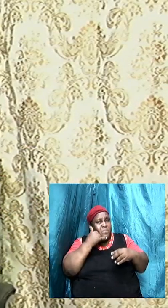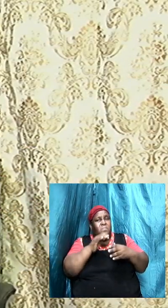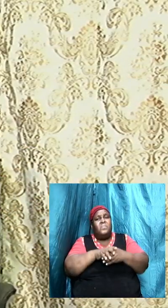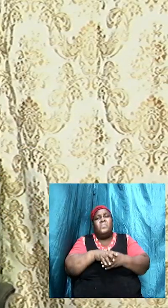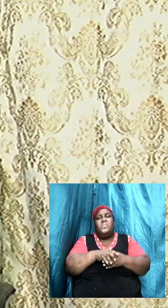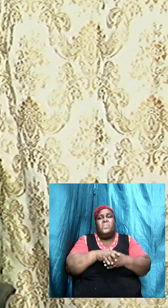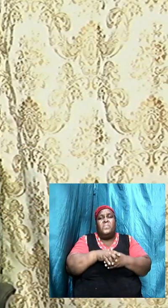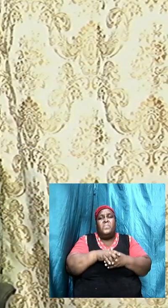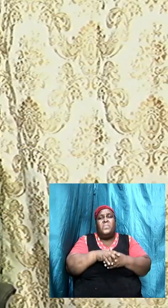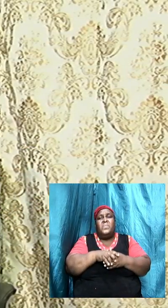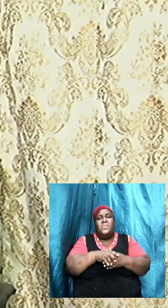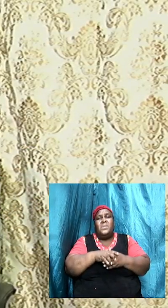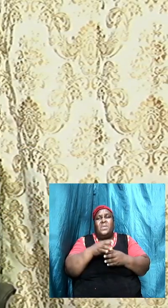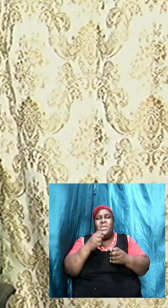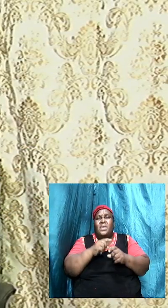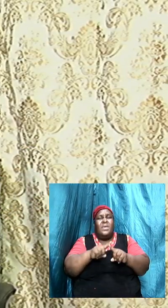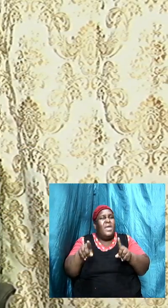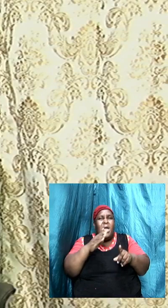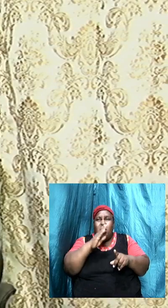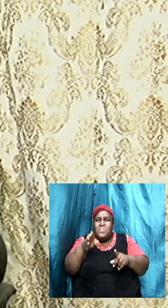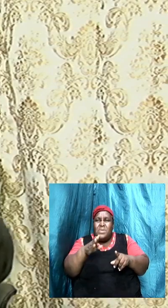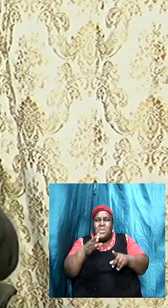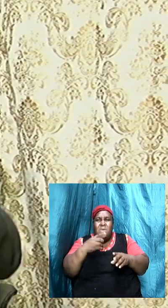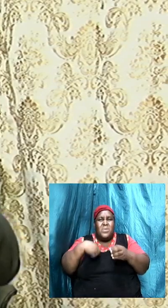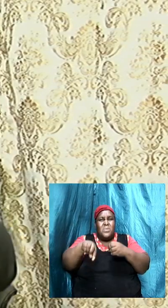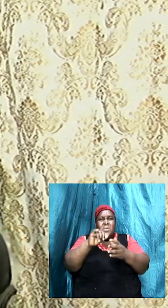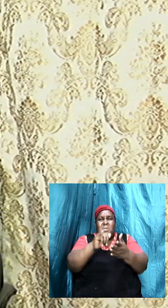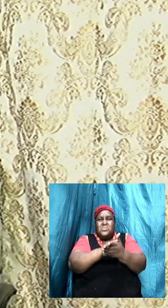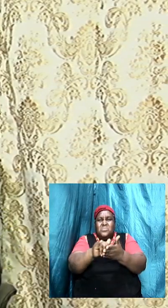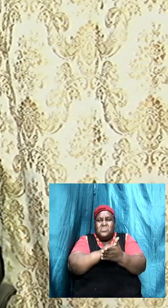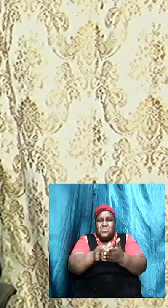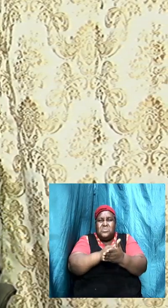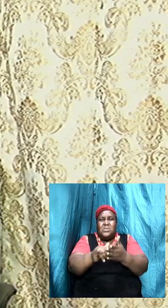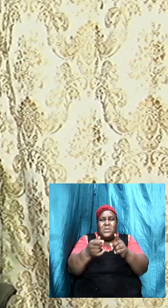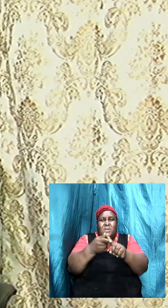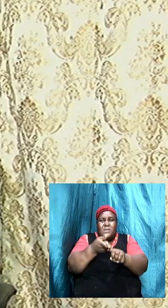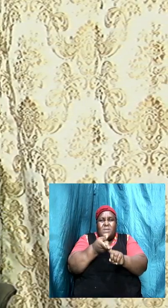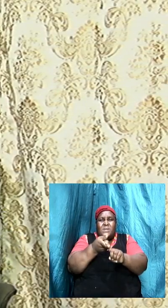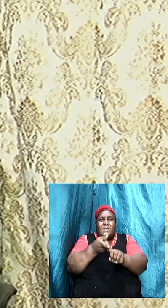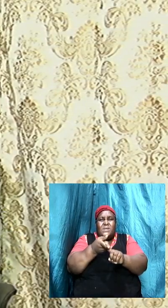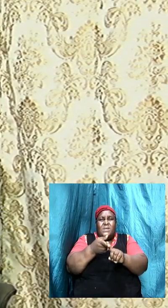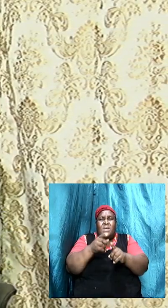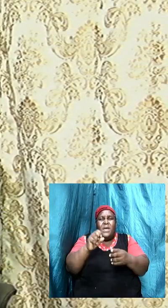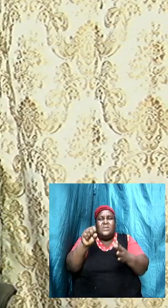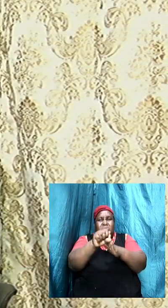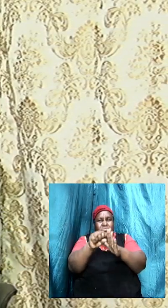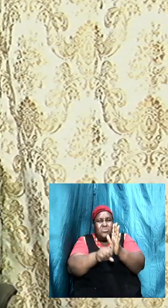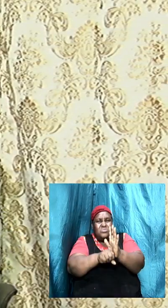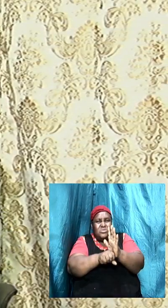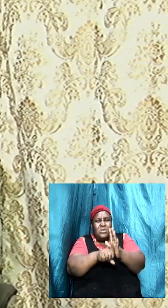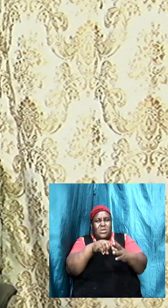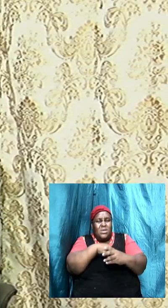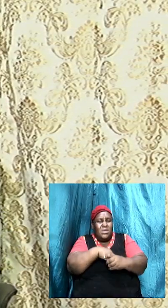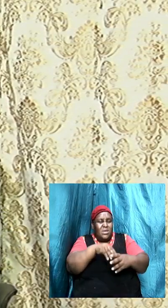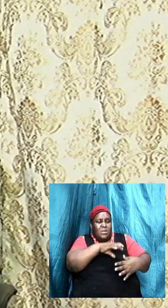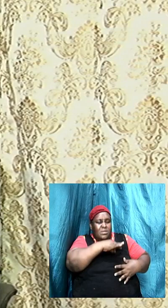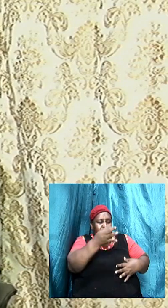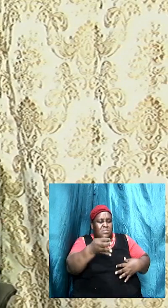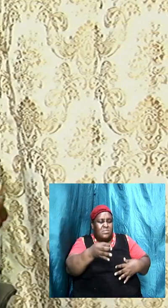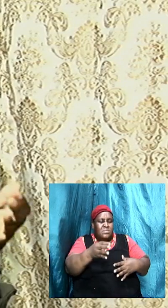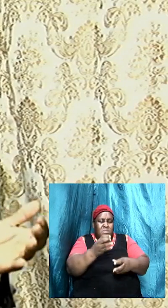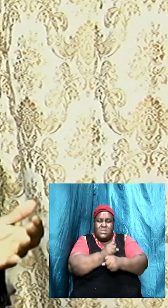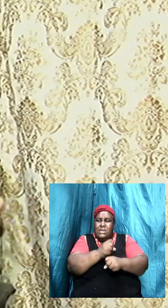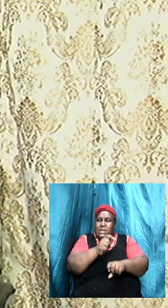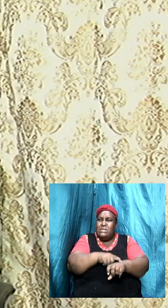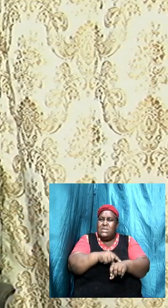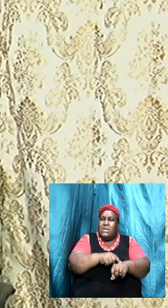are on WhatsApp and we are on social media and we have a scripture that is in our spirit and we don't spend some time to try to understand